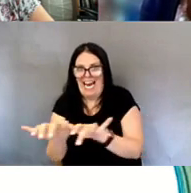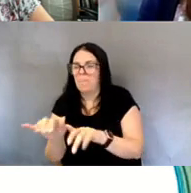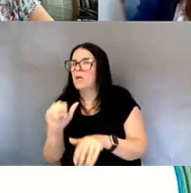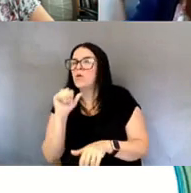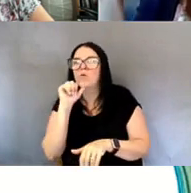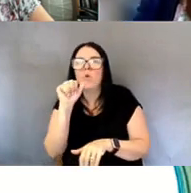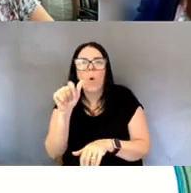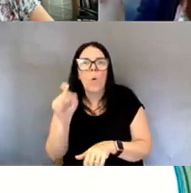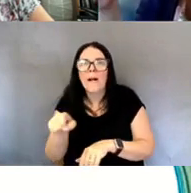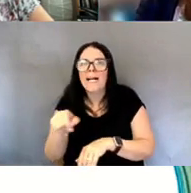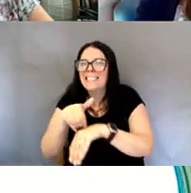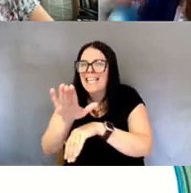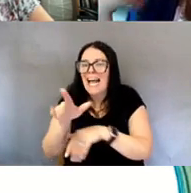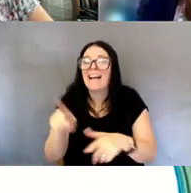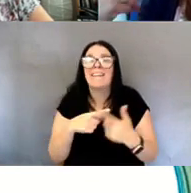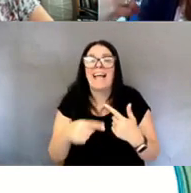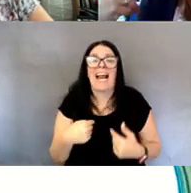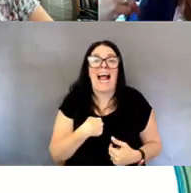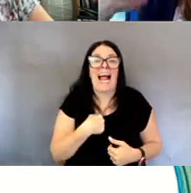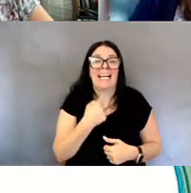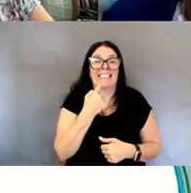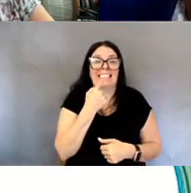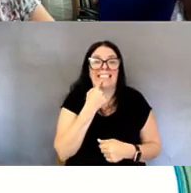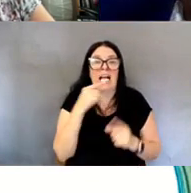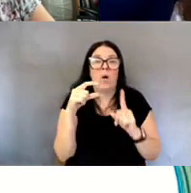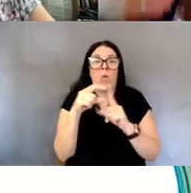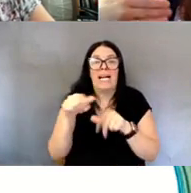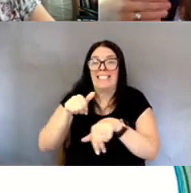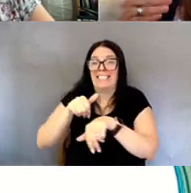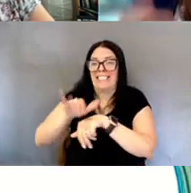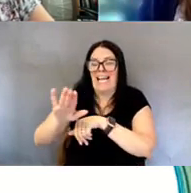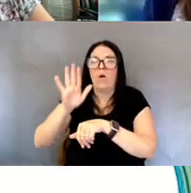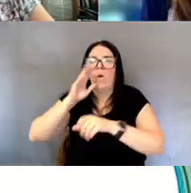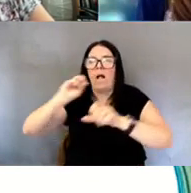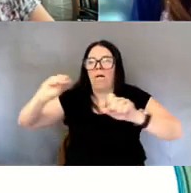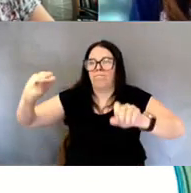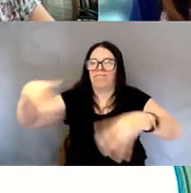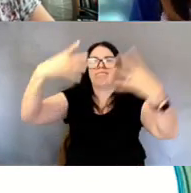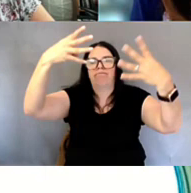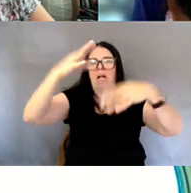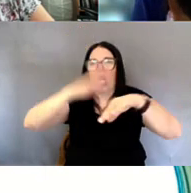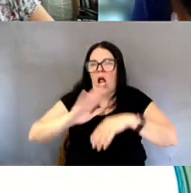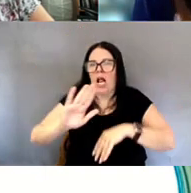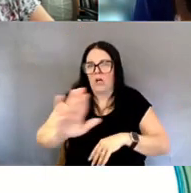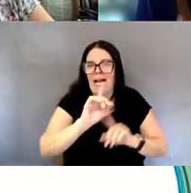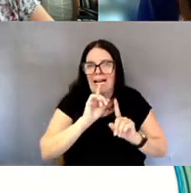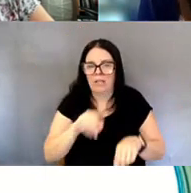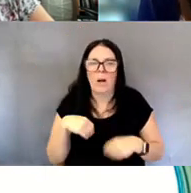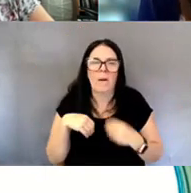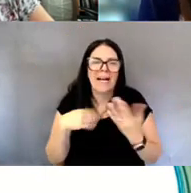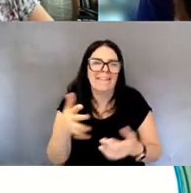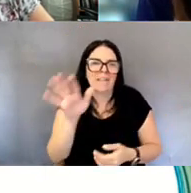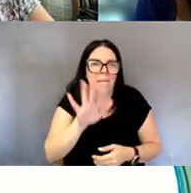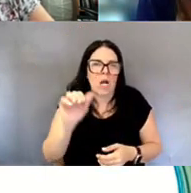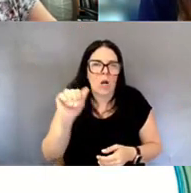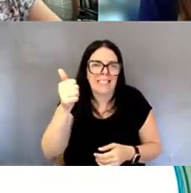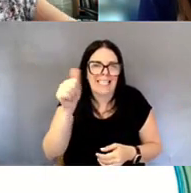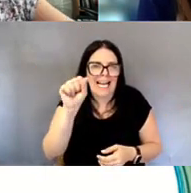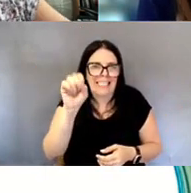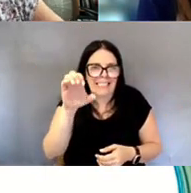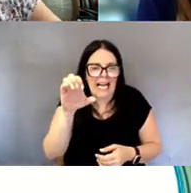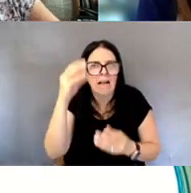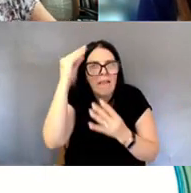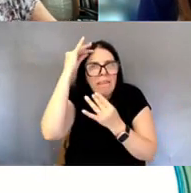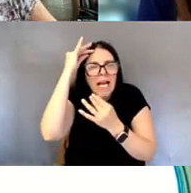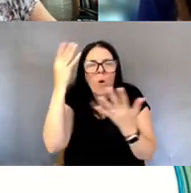say send, that's when we'll all see everybody's answers. So I'm going to give you about 10 seconds to think